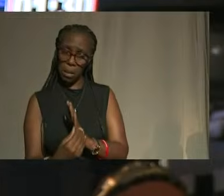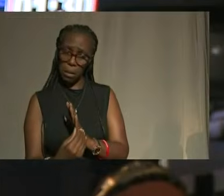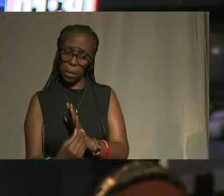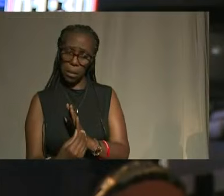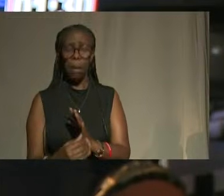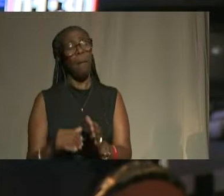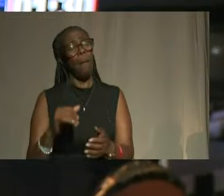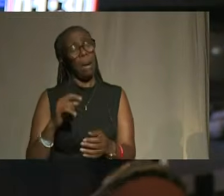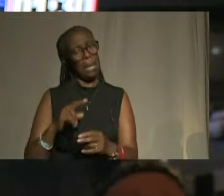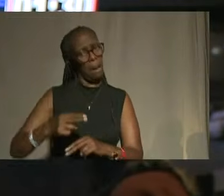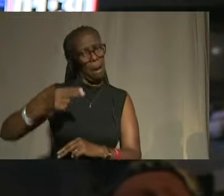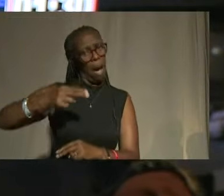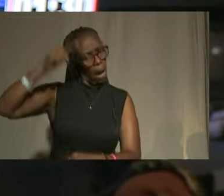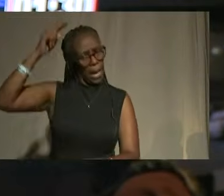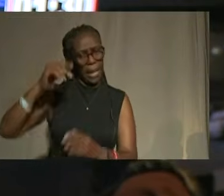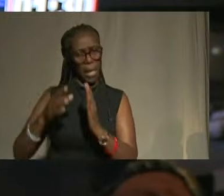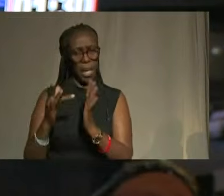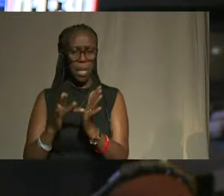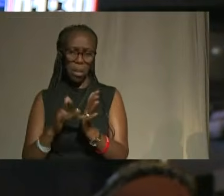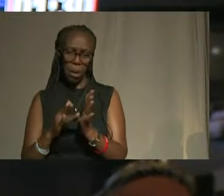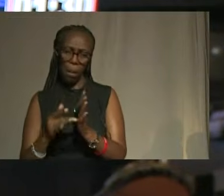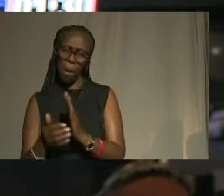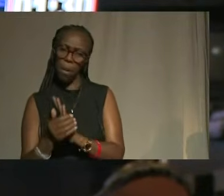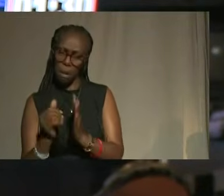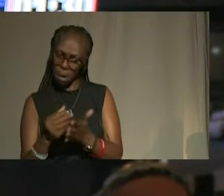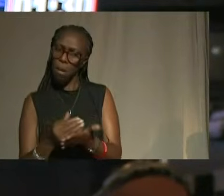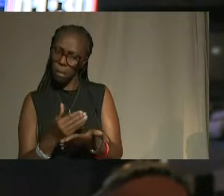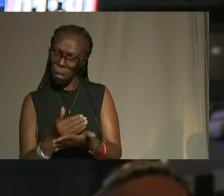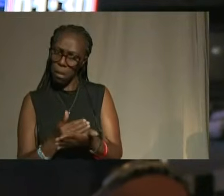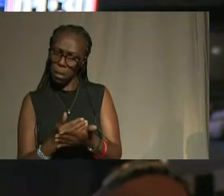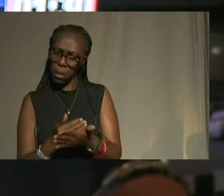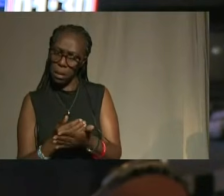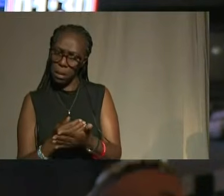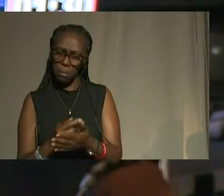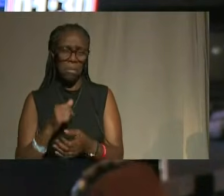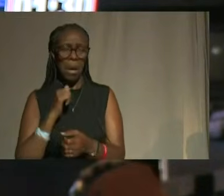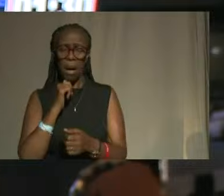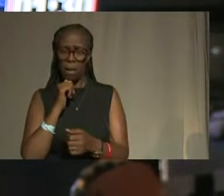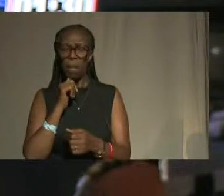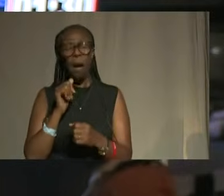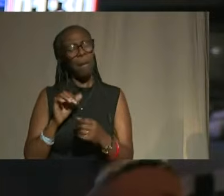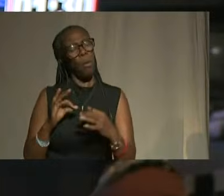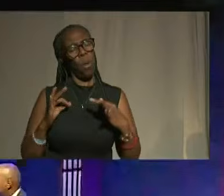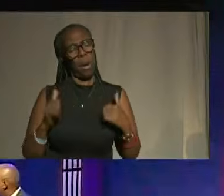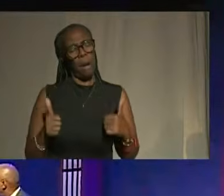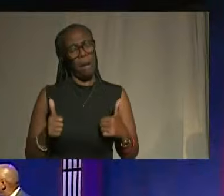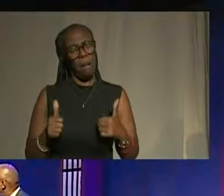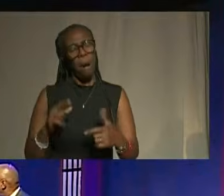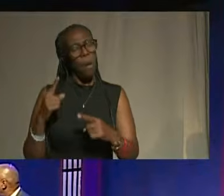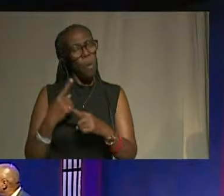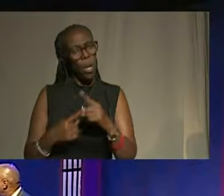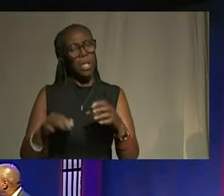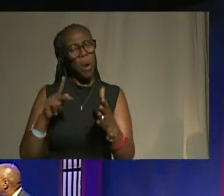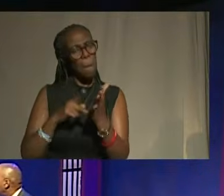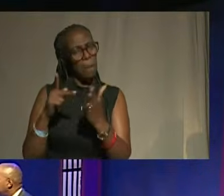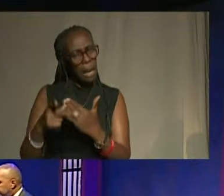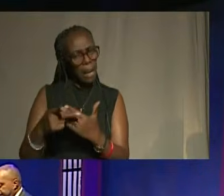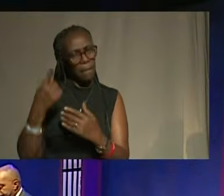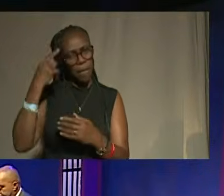plans directly supports middle-income Jamaicans who are caught in the squeeze? Team PNP.